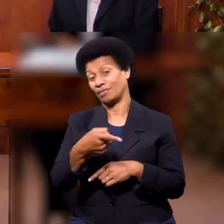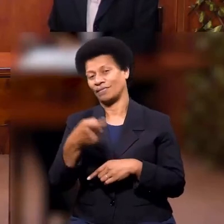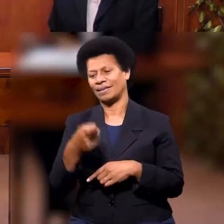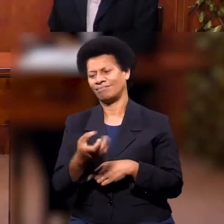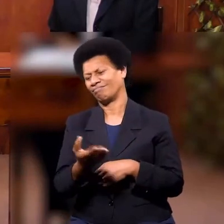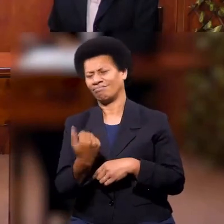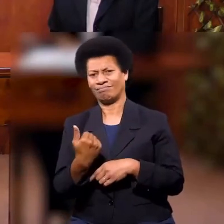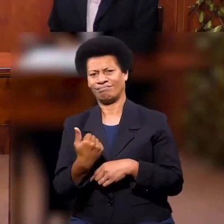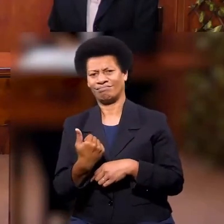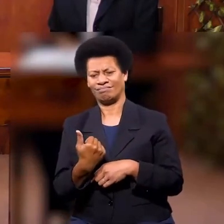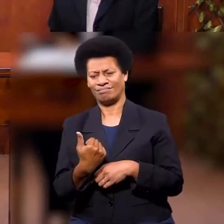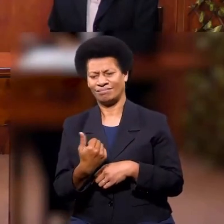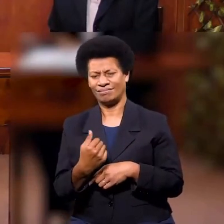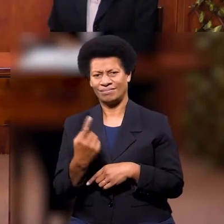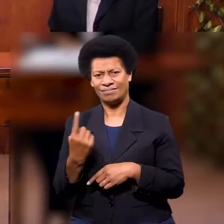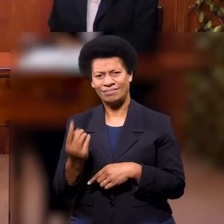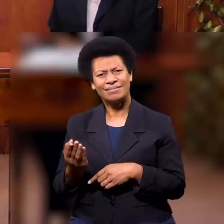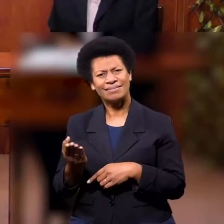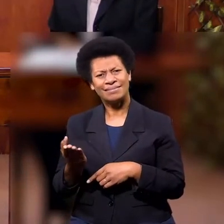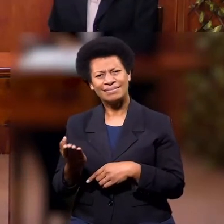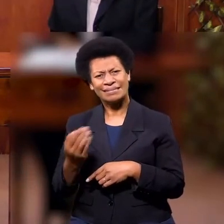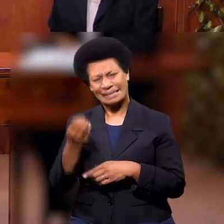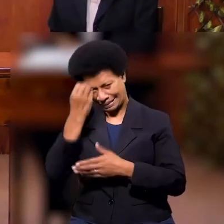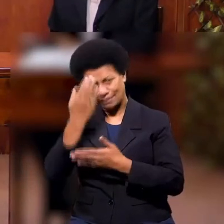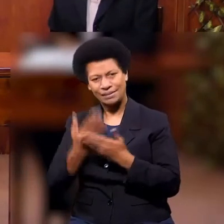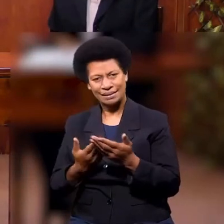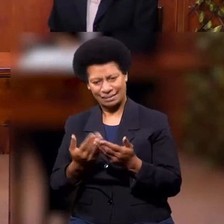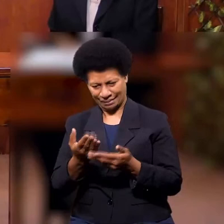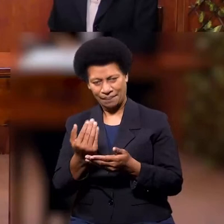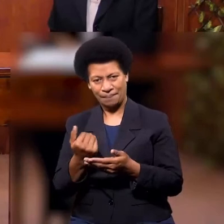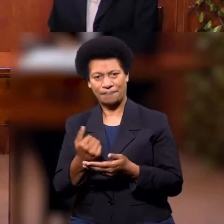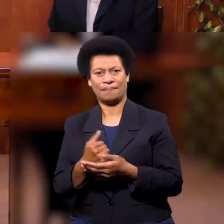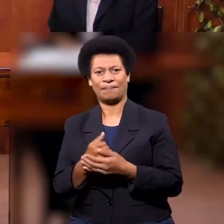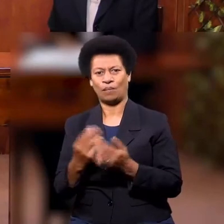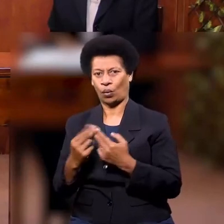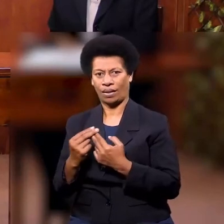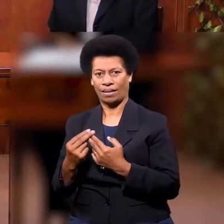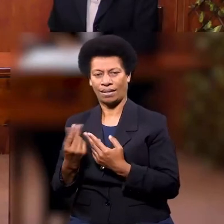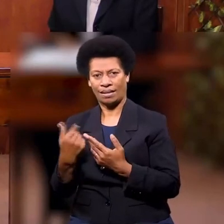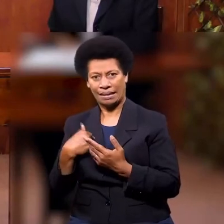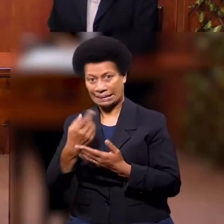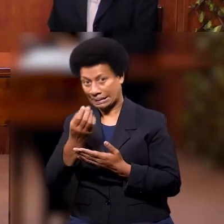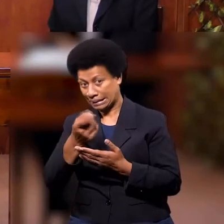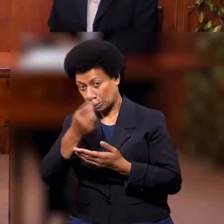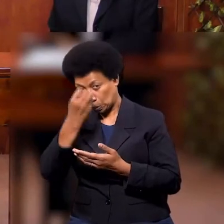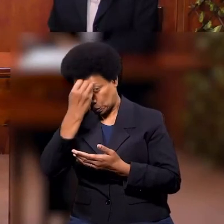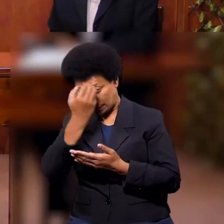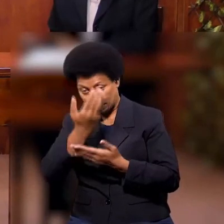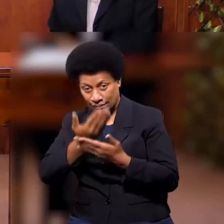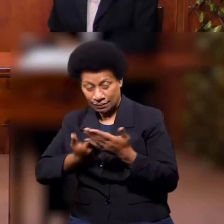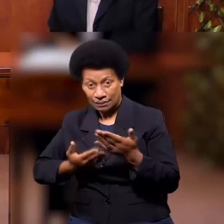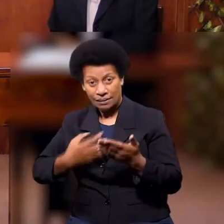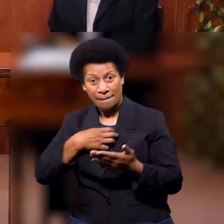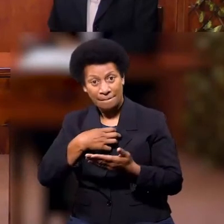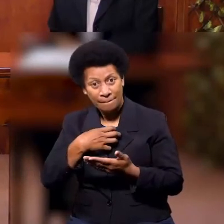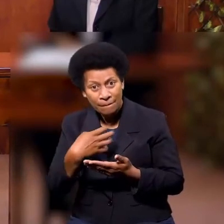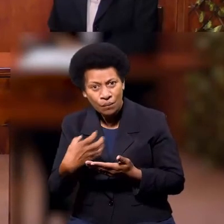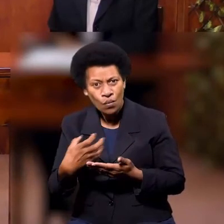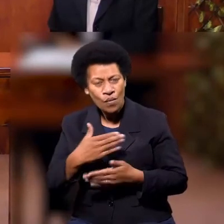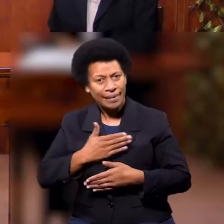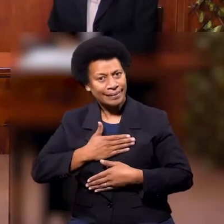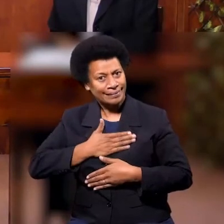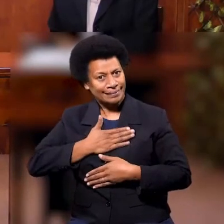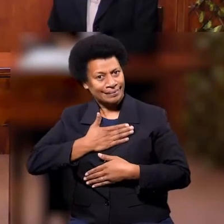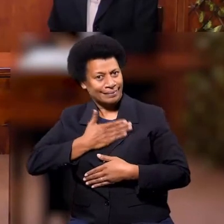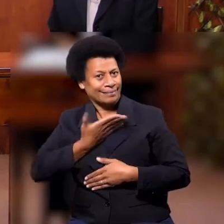something, you would invite someone to an experience which is more